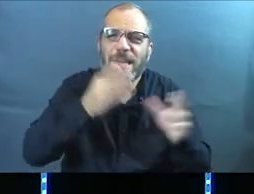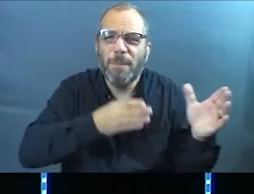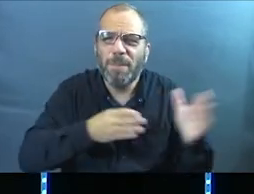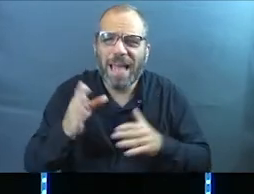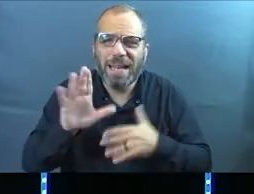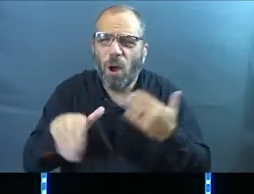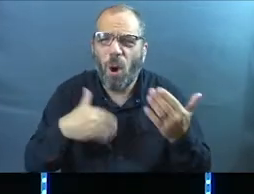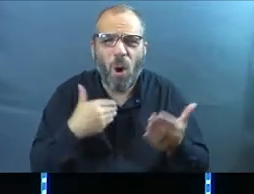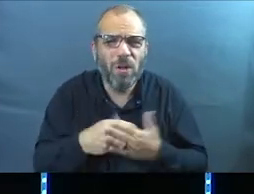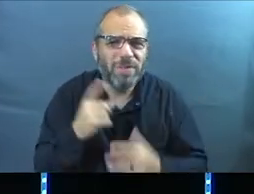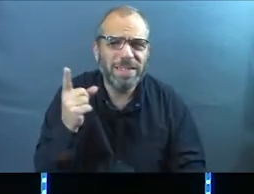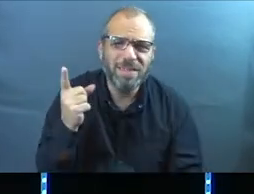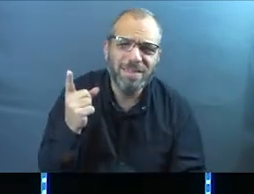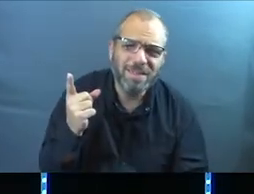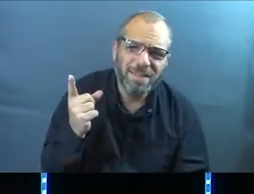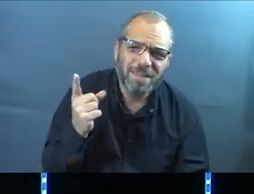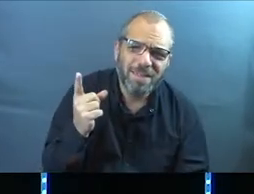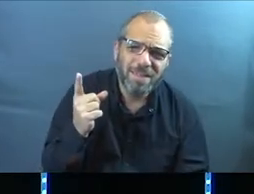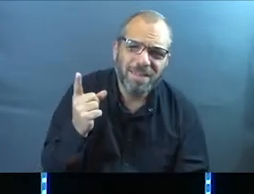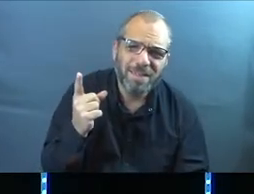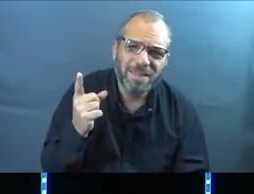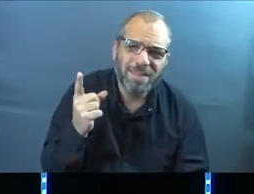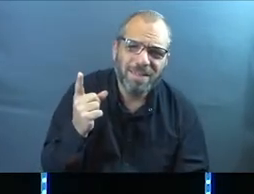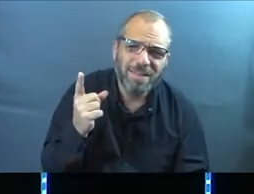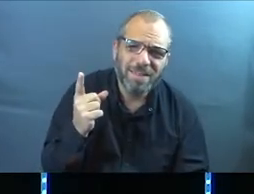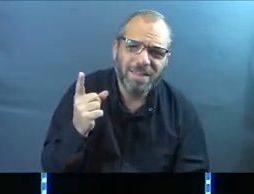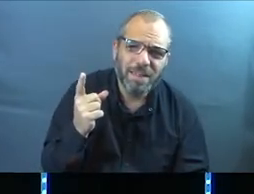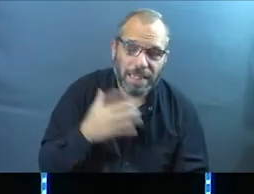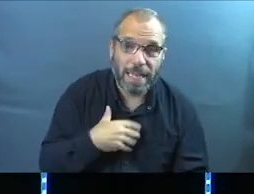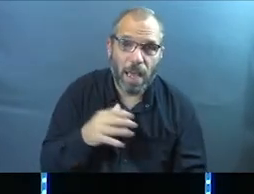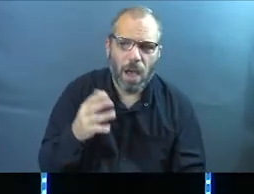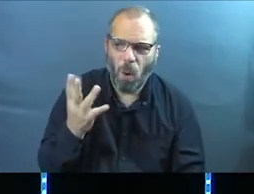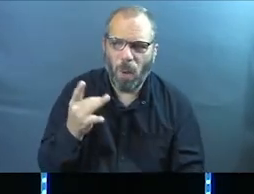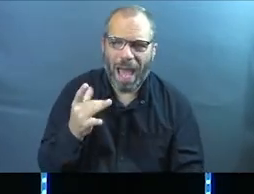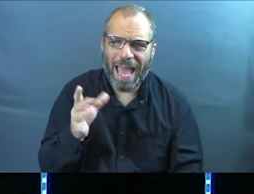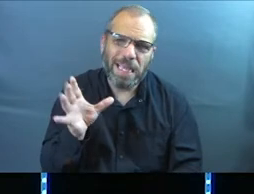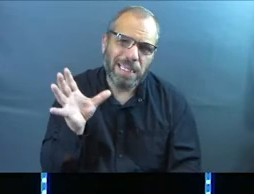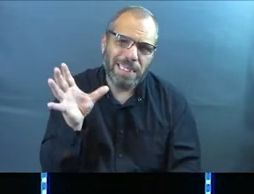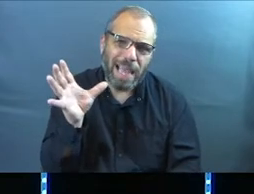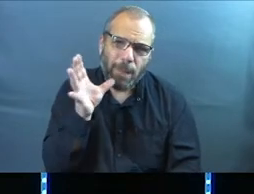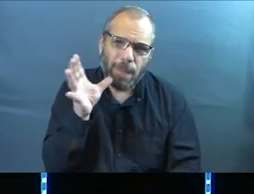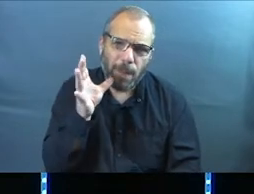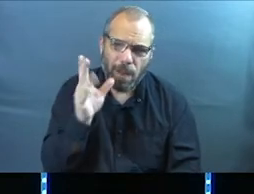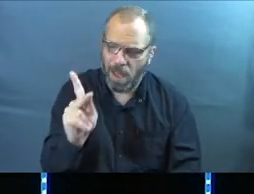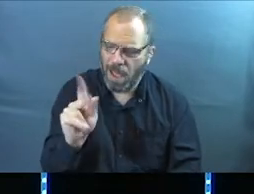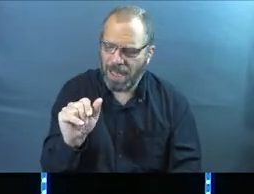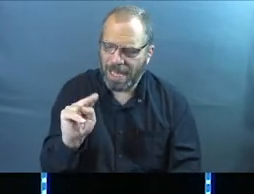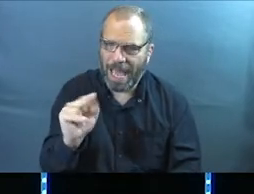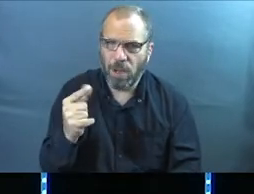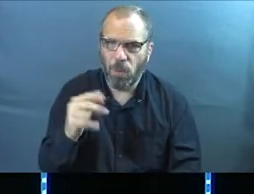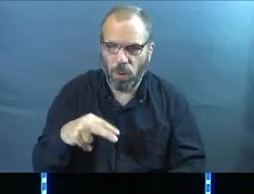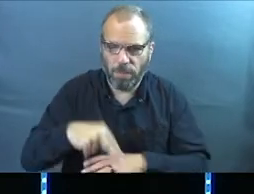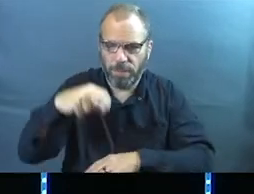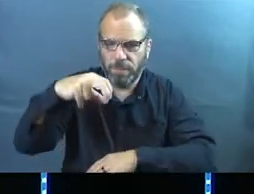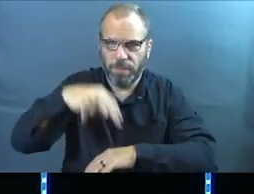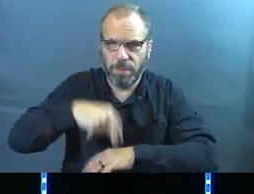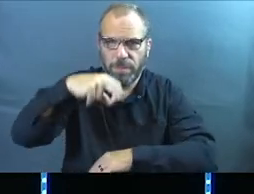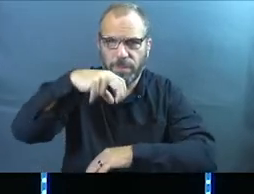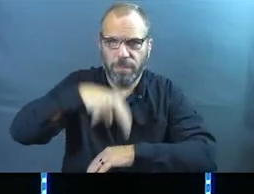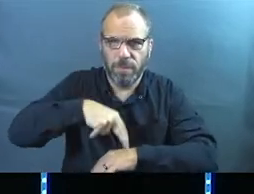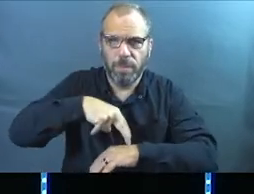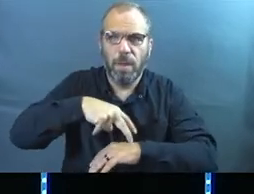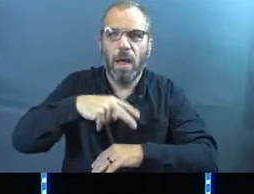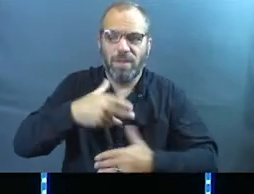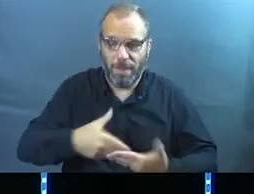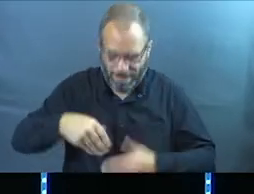made there. Why does a mama kangaroo carry around her baby in her pouch? Because God said